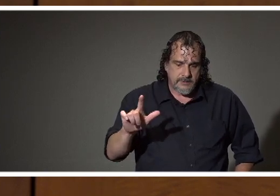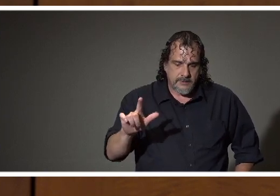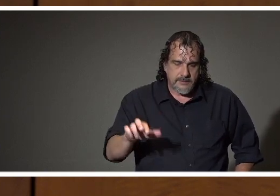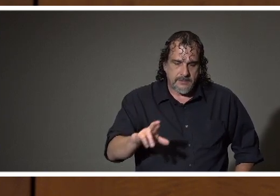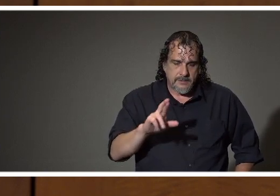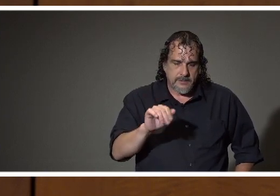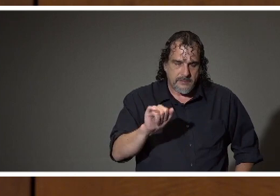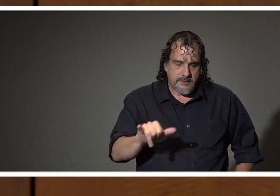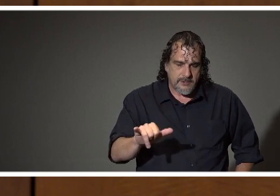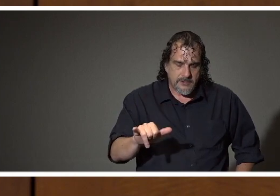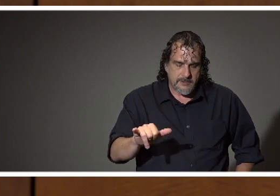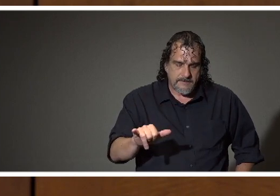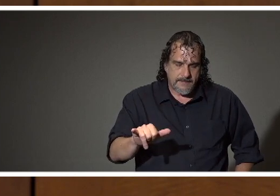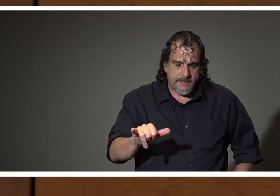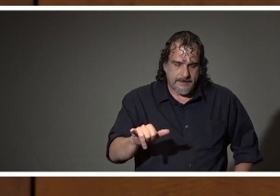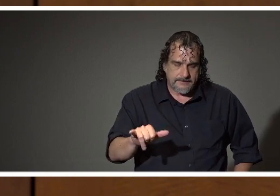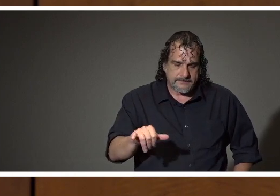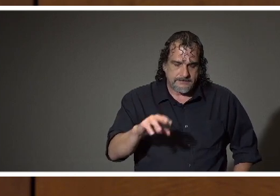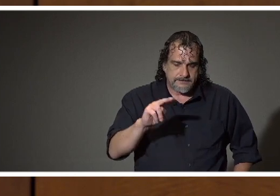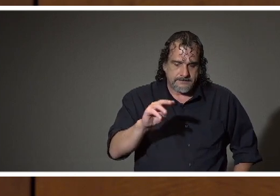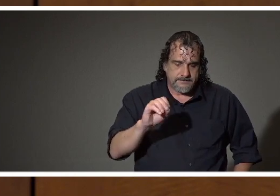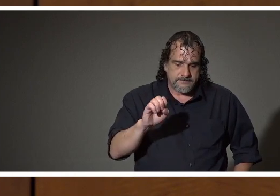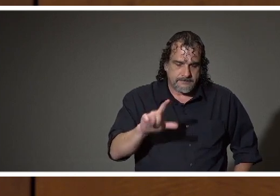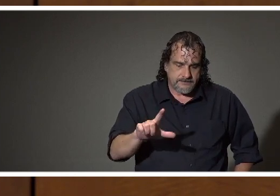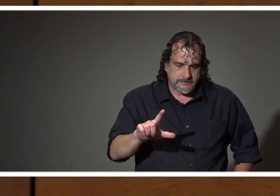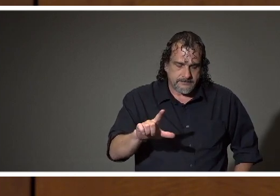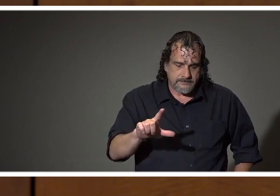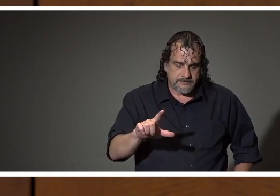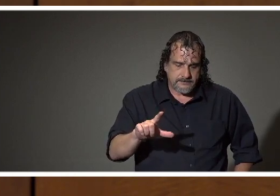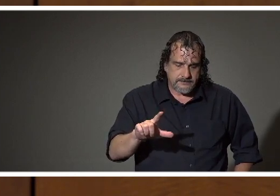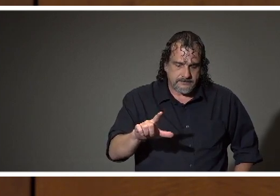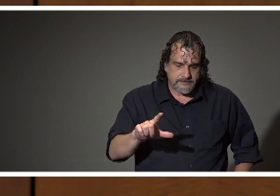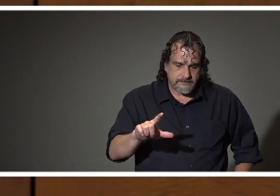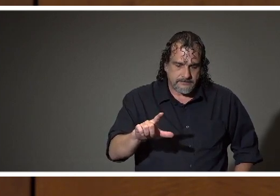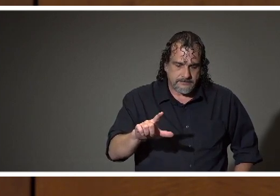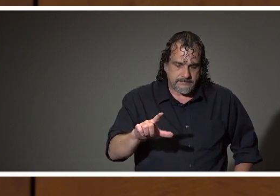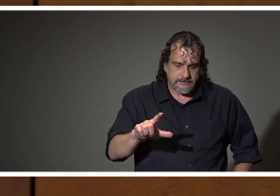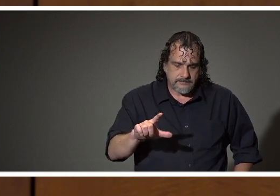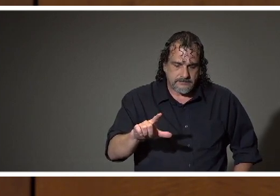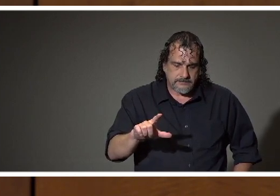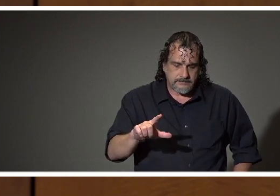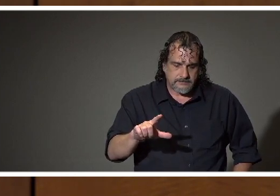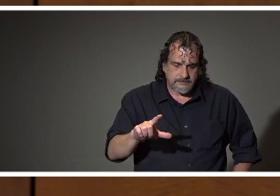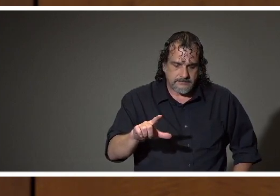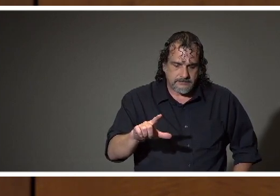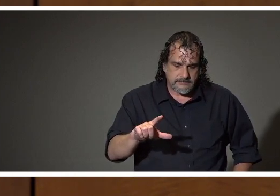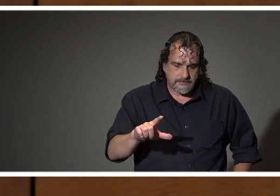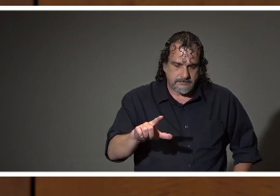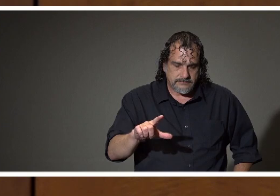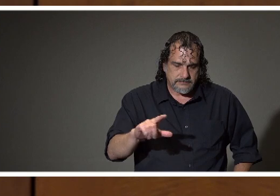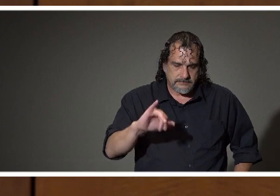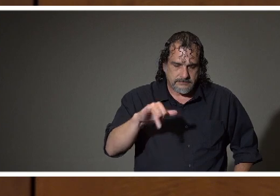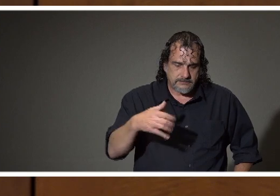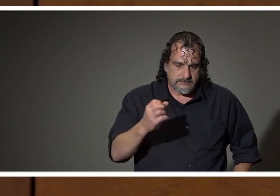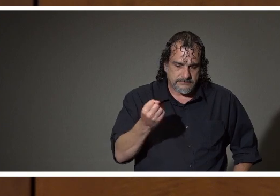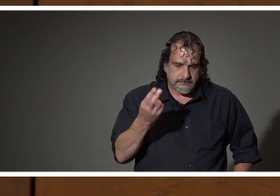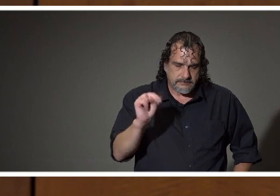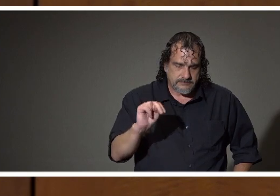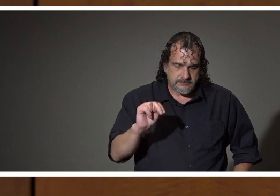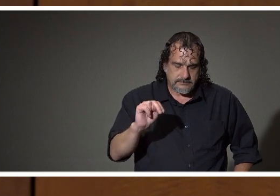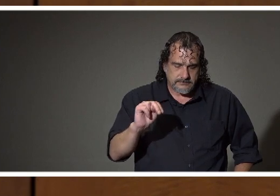Reagan Aldris. Happy birthday to Noel Morgan up in Tupelo. Happy birthday to John